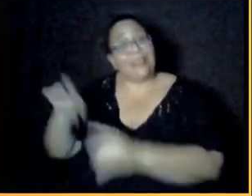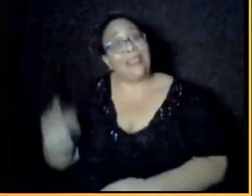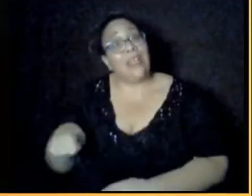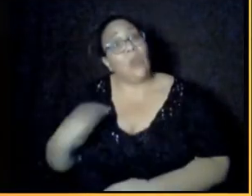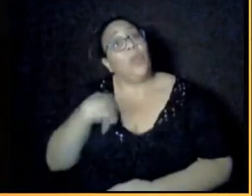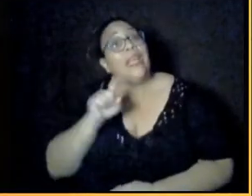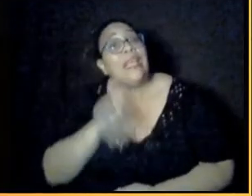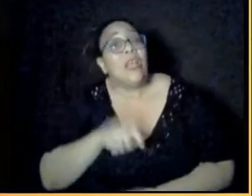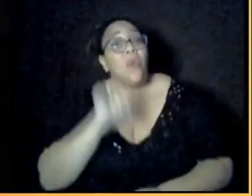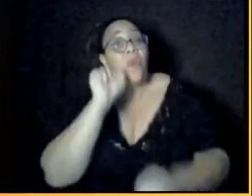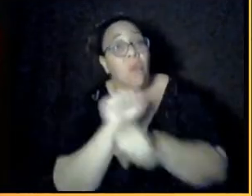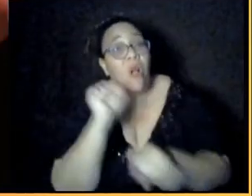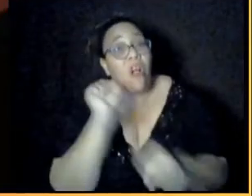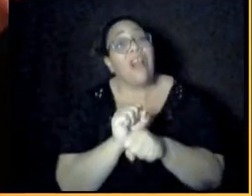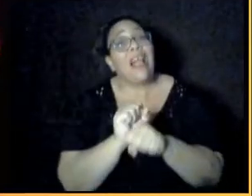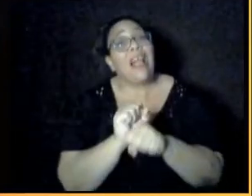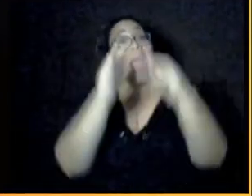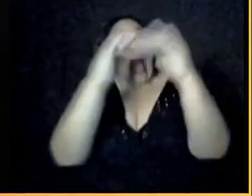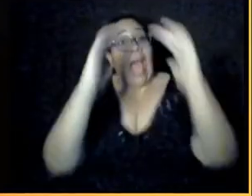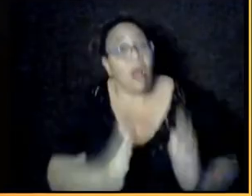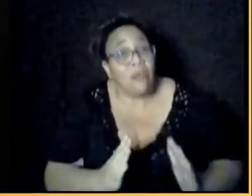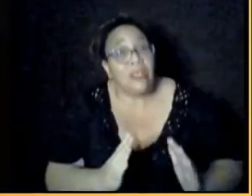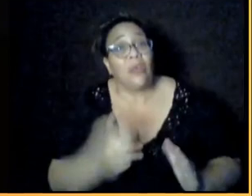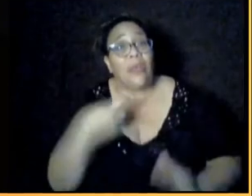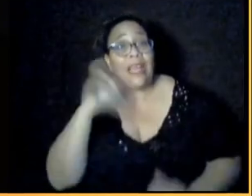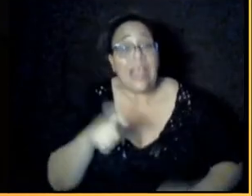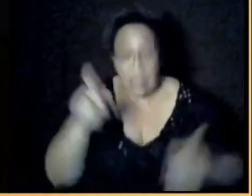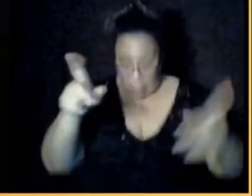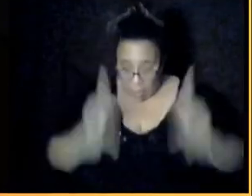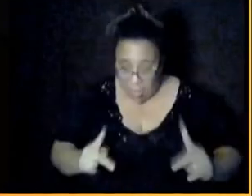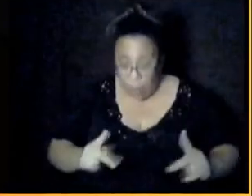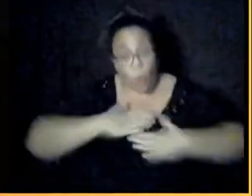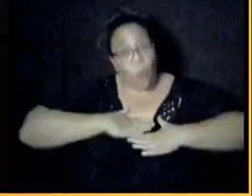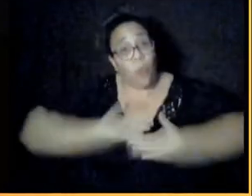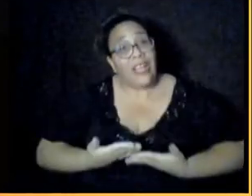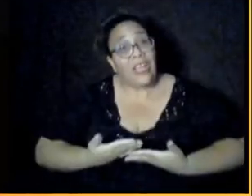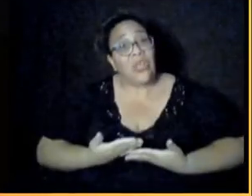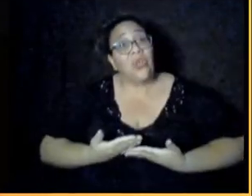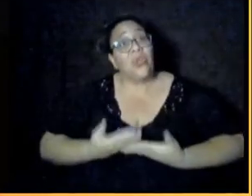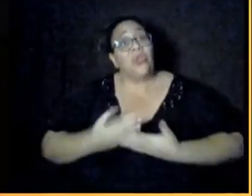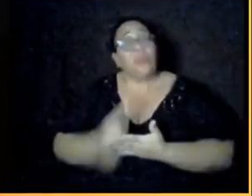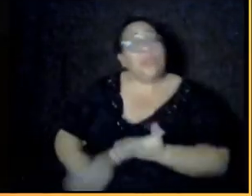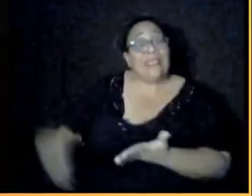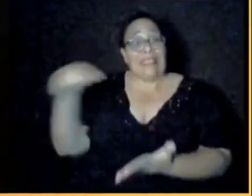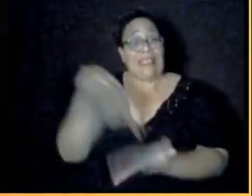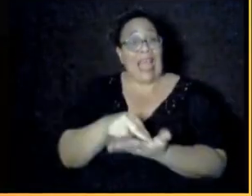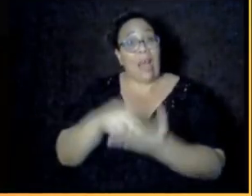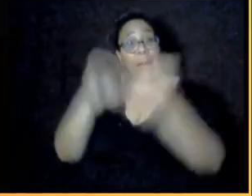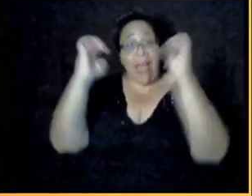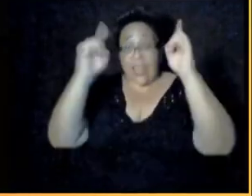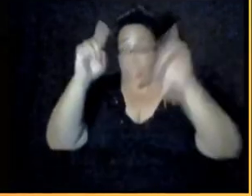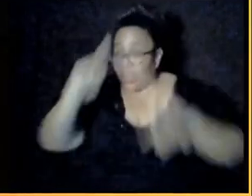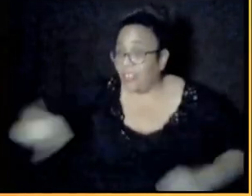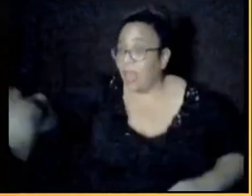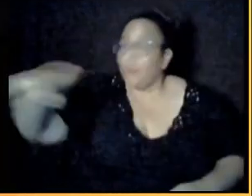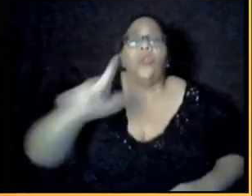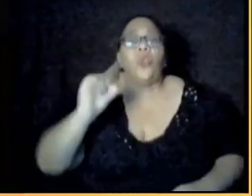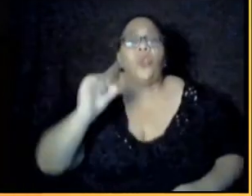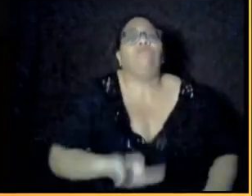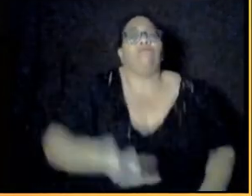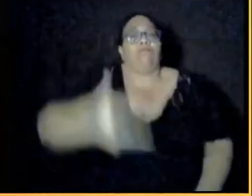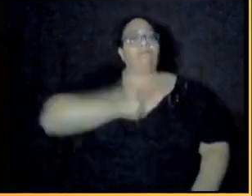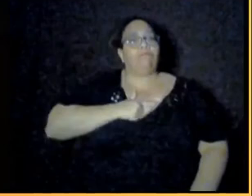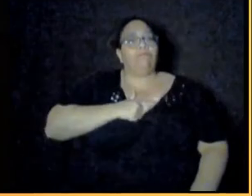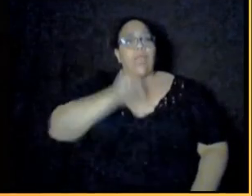need housing. We need people willing to stand up and educate the ignorant so the labor ain't always on us. We need